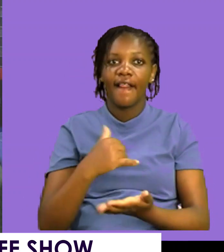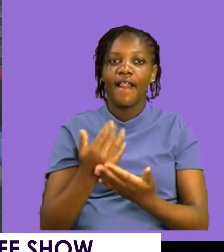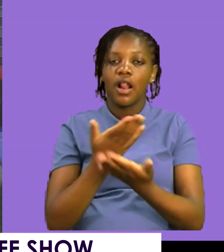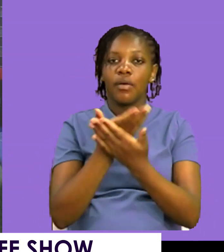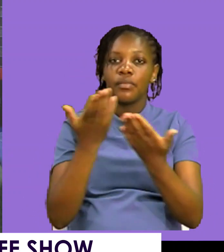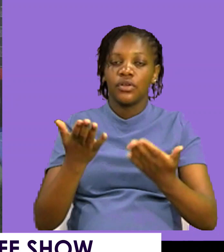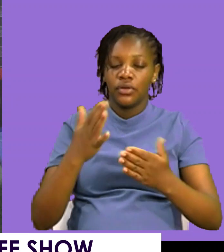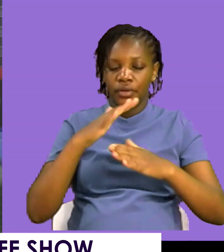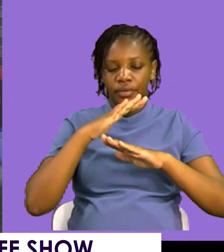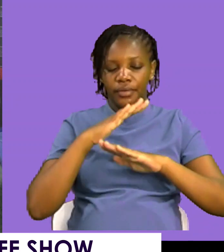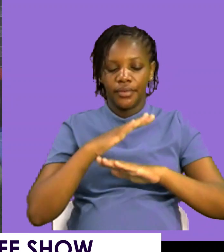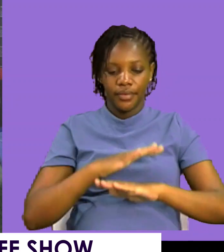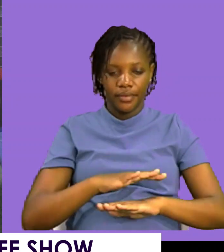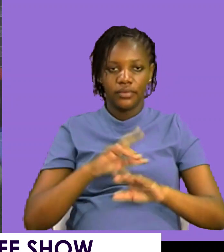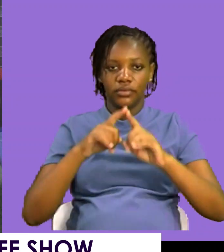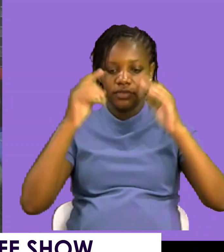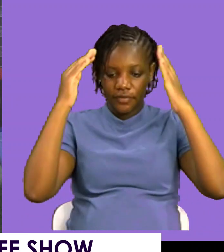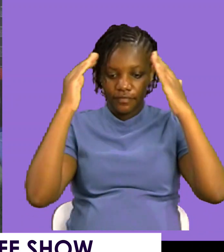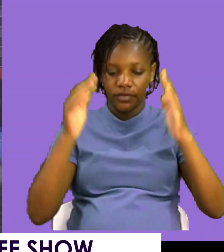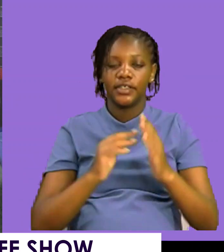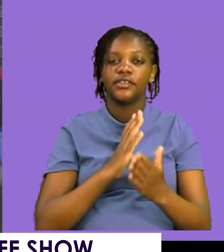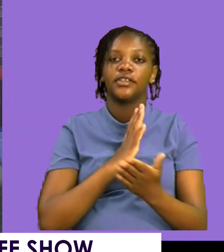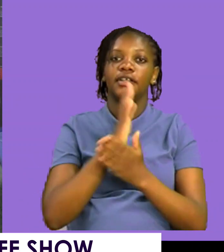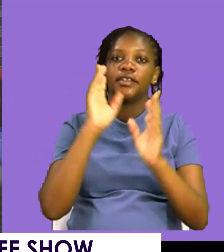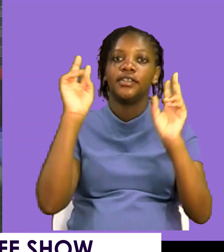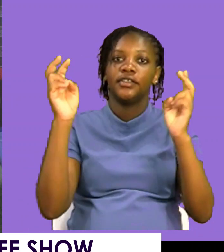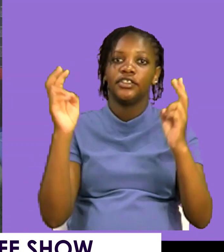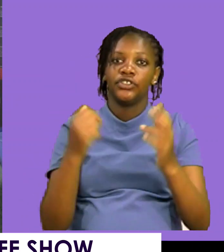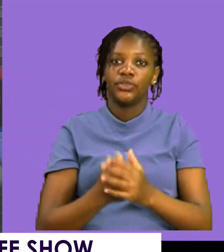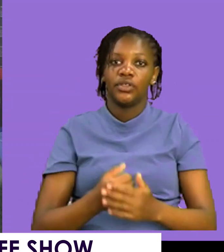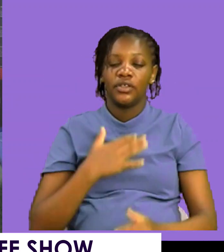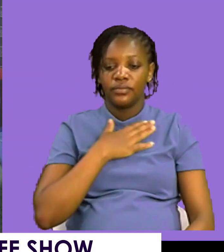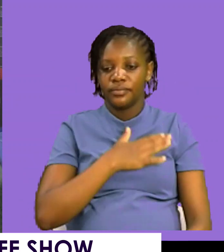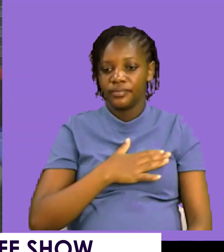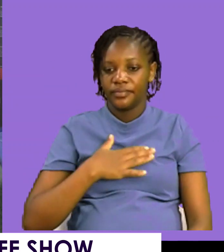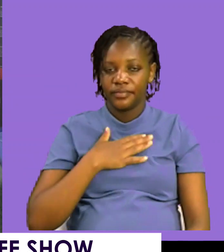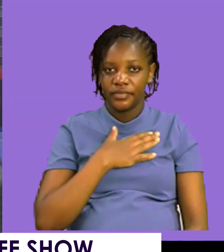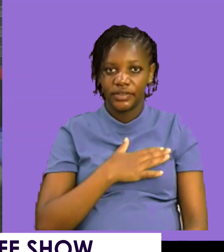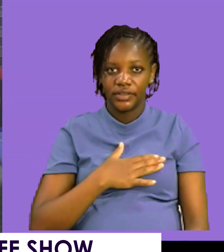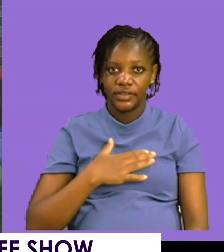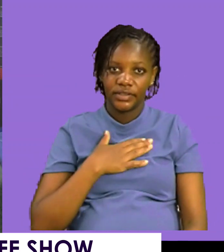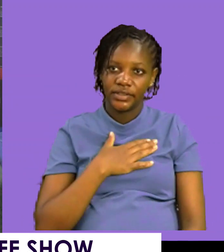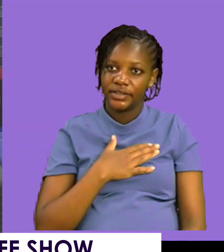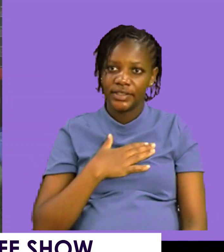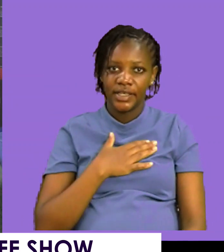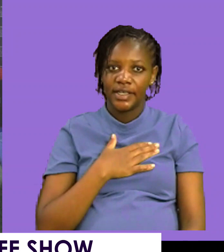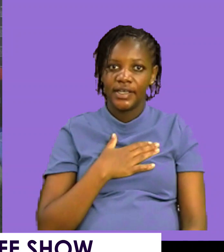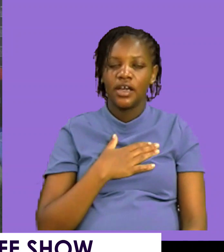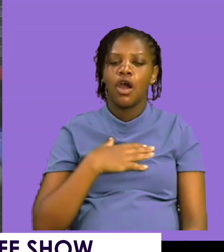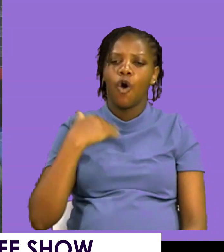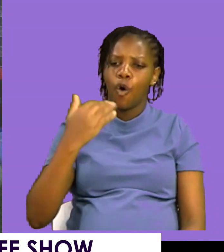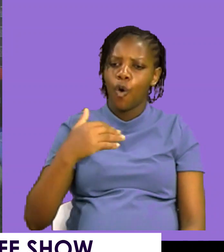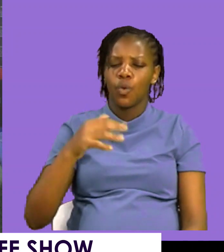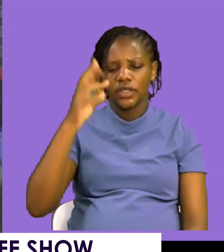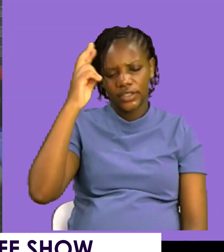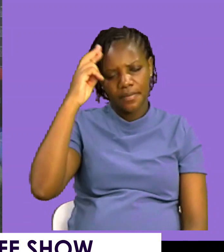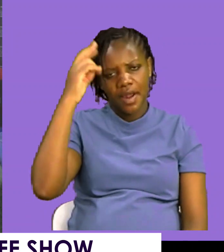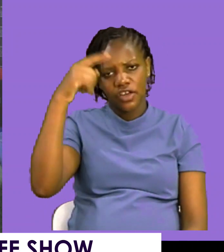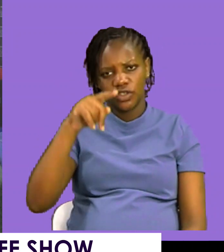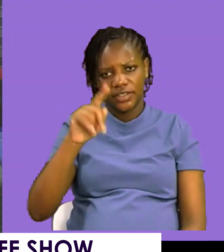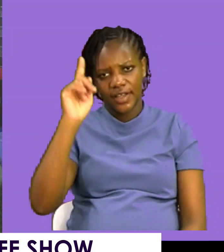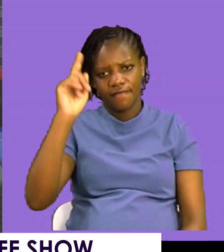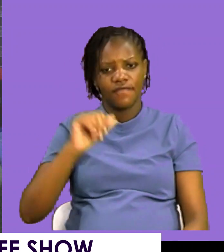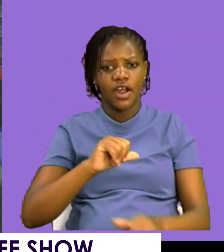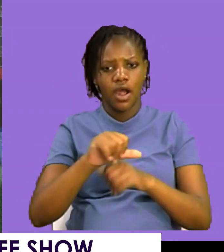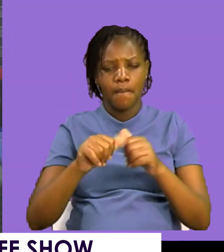down and focus on the real issues. Do not sweat the small stuff. Always remind yourself of